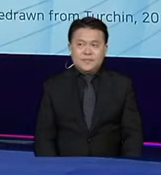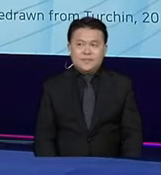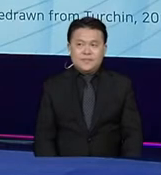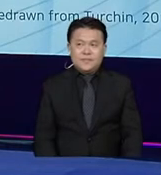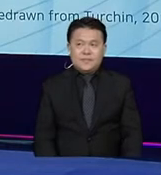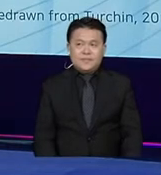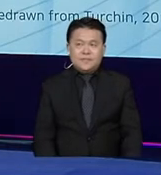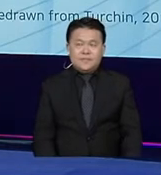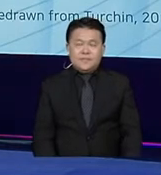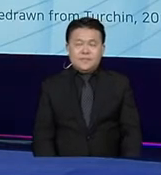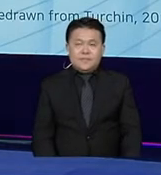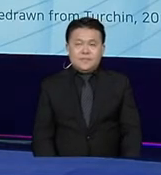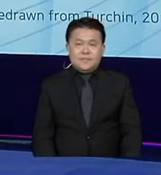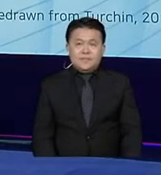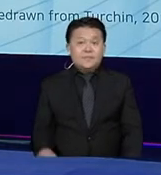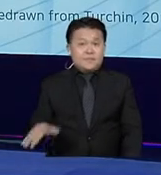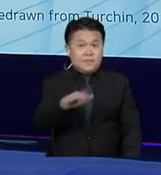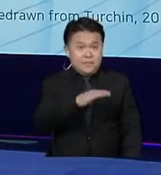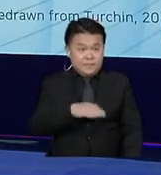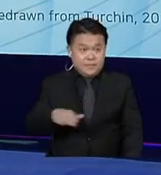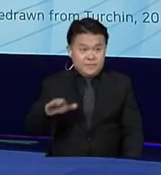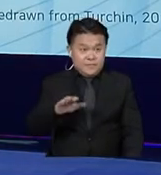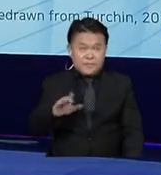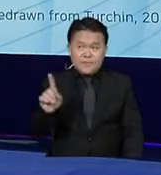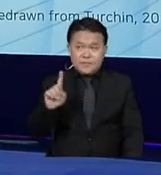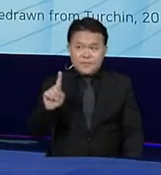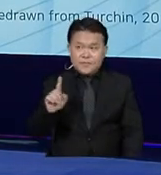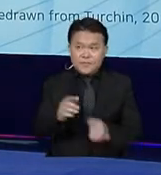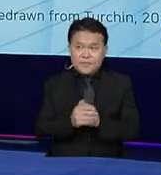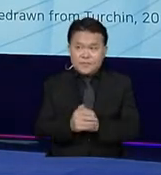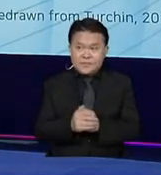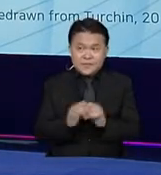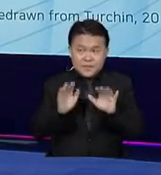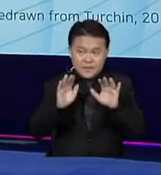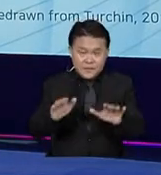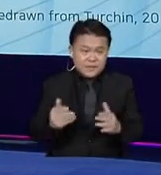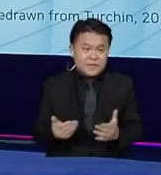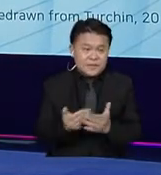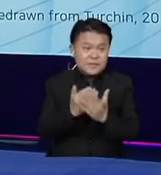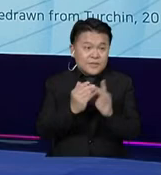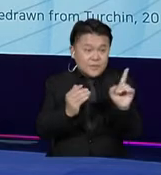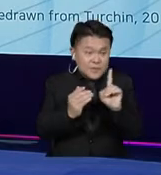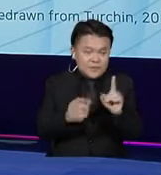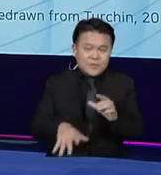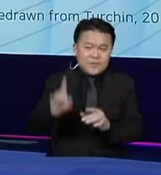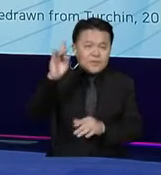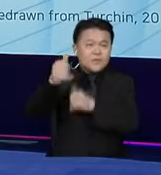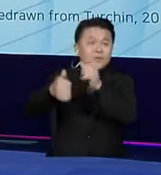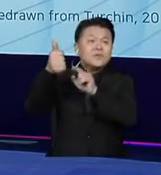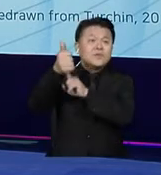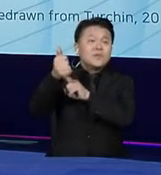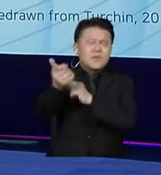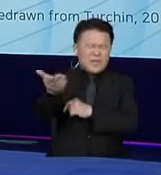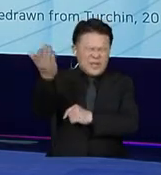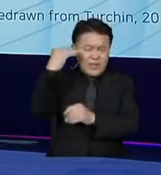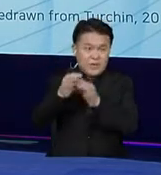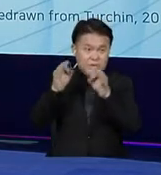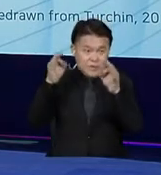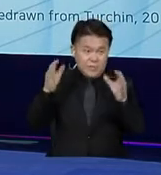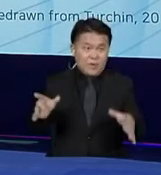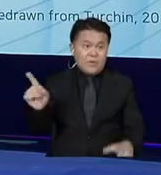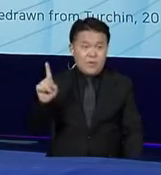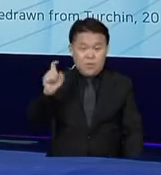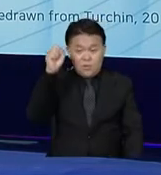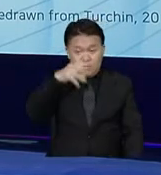So we did not evolve to be despots. Our hunter-gatherer ancestors lived without hierarchy for millions of years. It's only